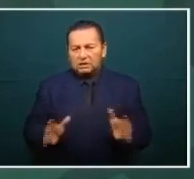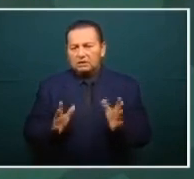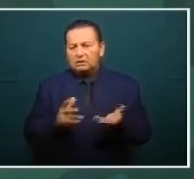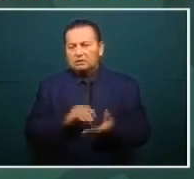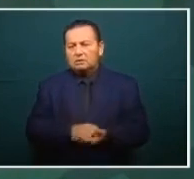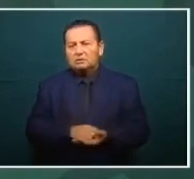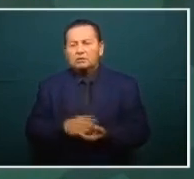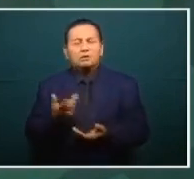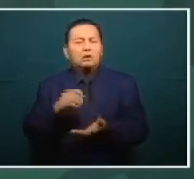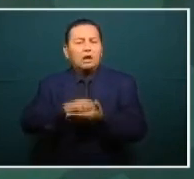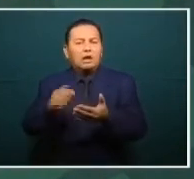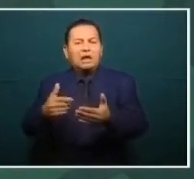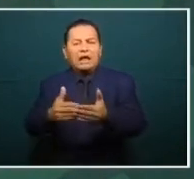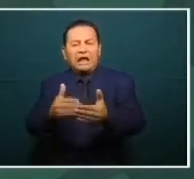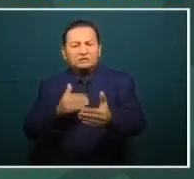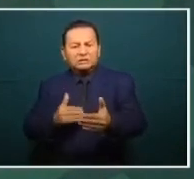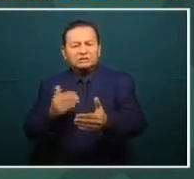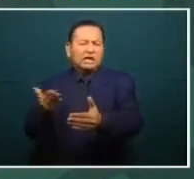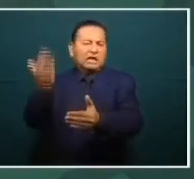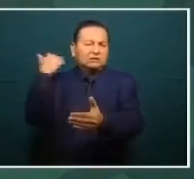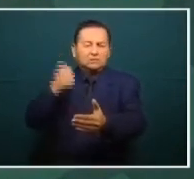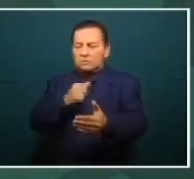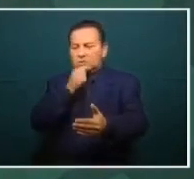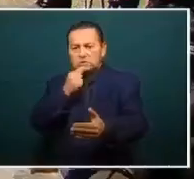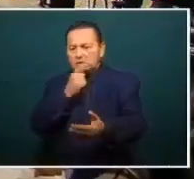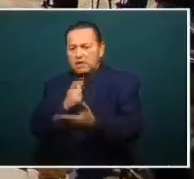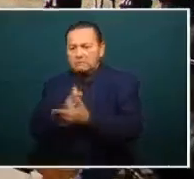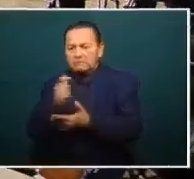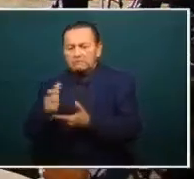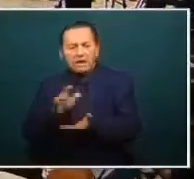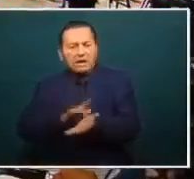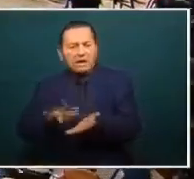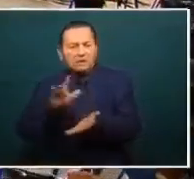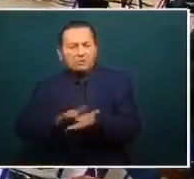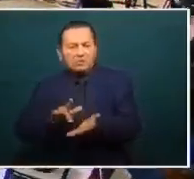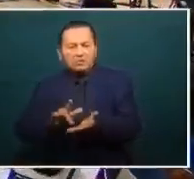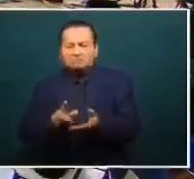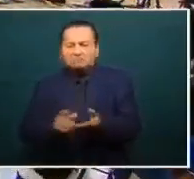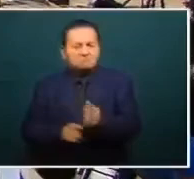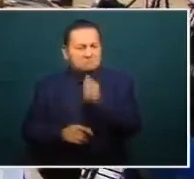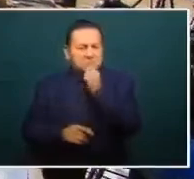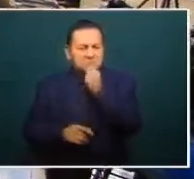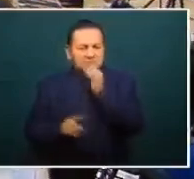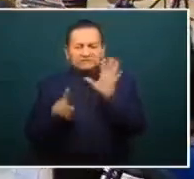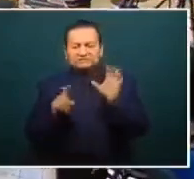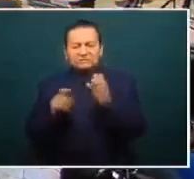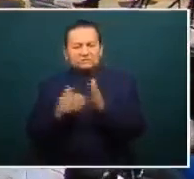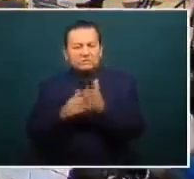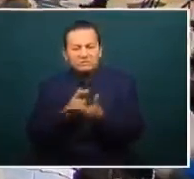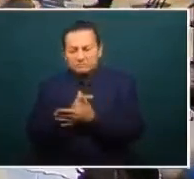They're already, of the 600,000 of the older adults are already receiving their retirement.